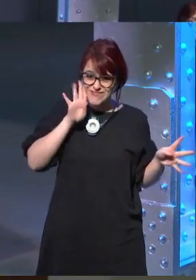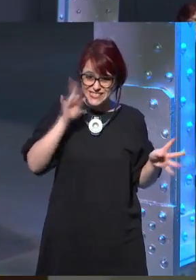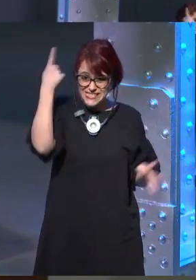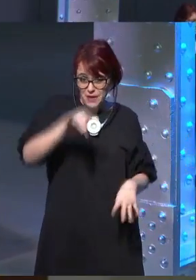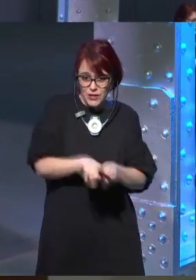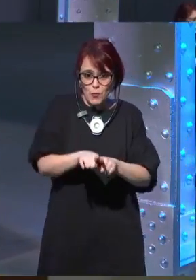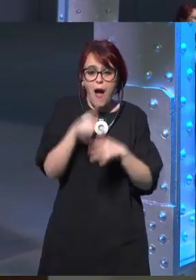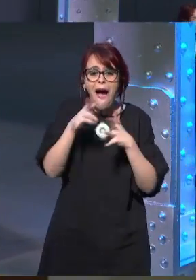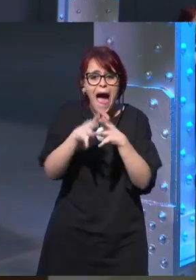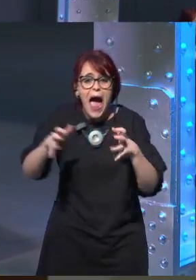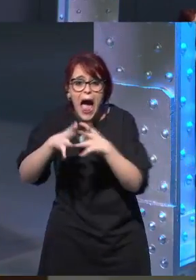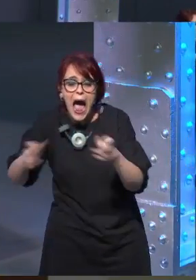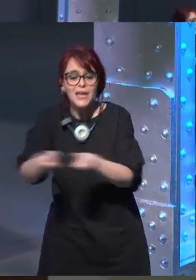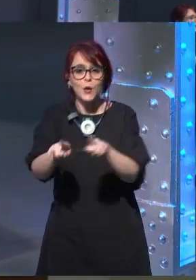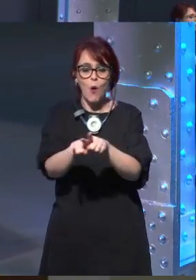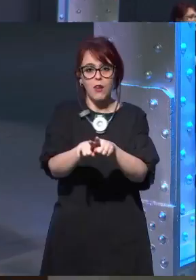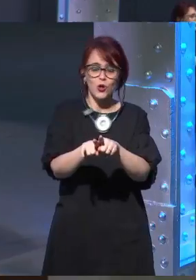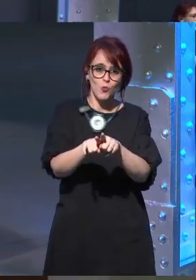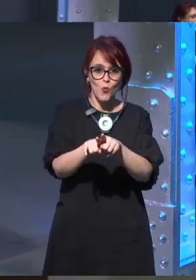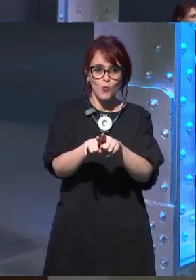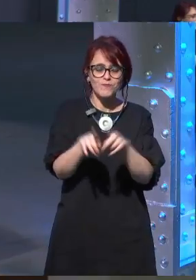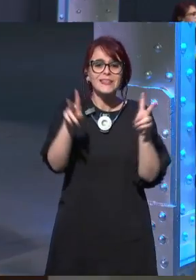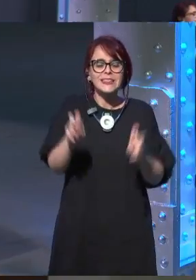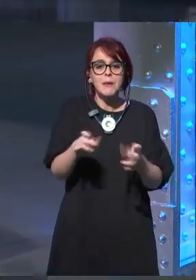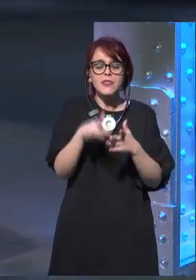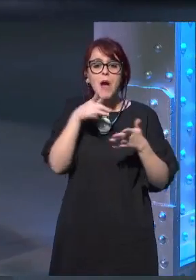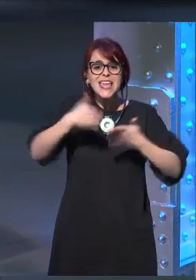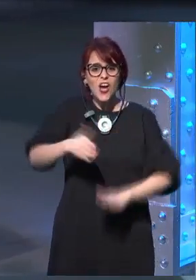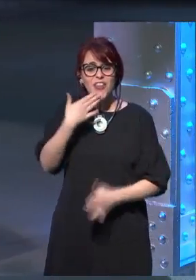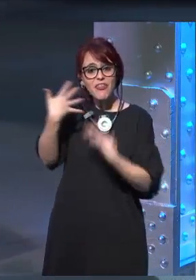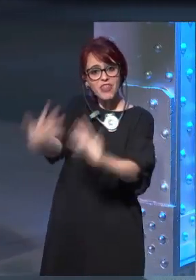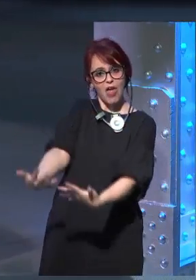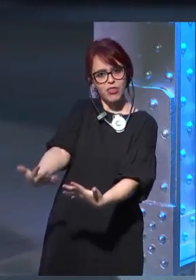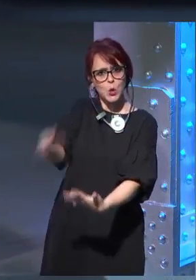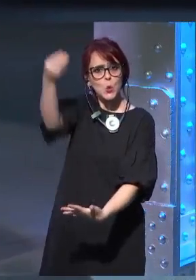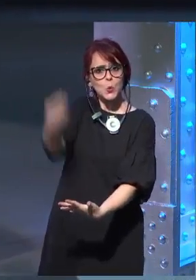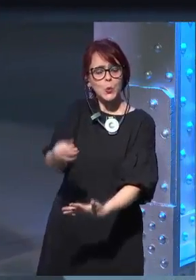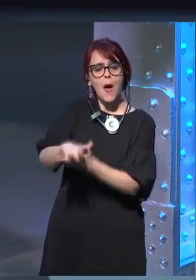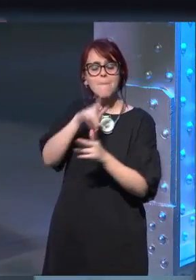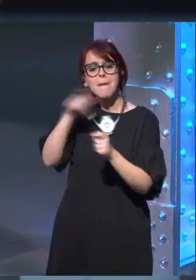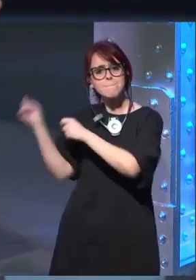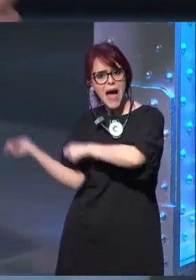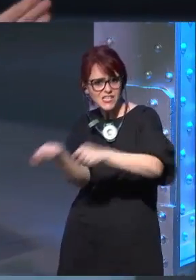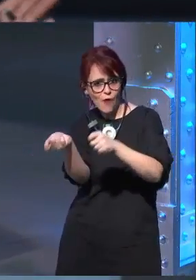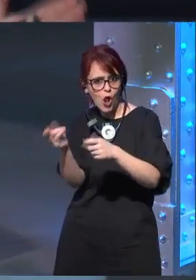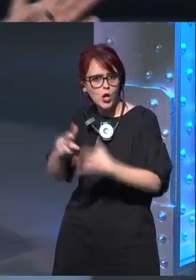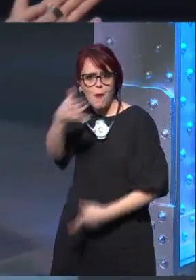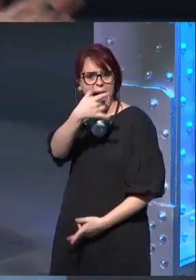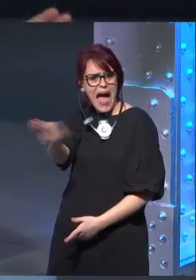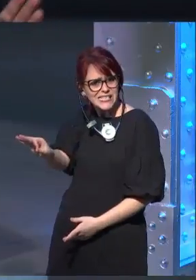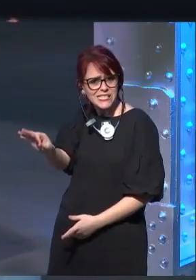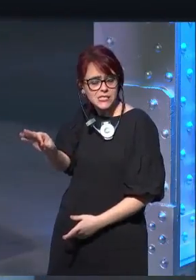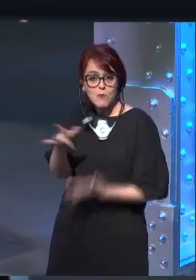enthusiast. Every time you talk about your 10-year-old and his success in baseball, you're obviously an enthusiast, right? No matter what you post